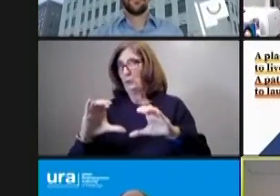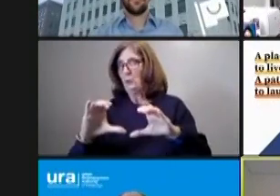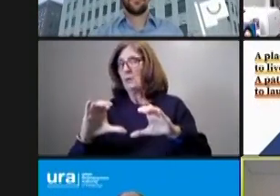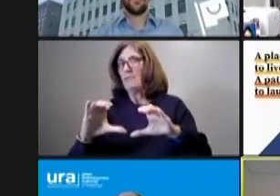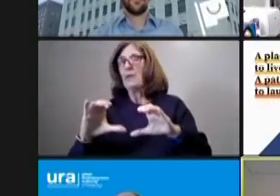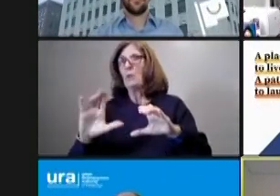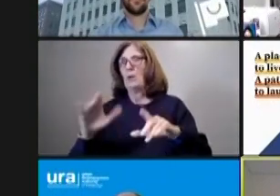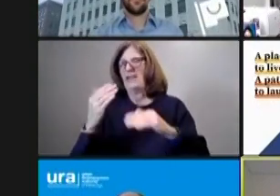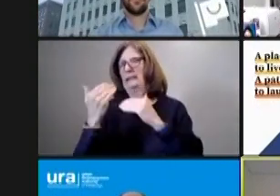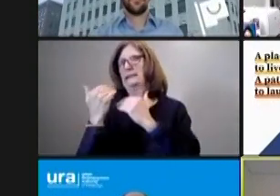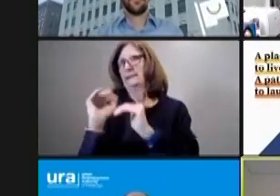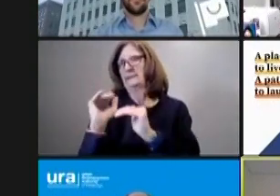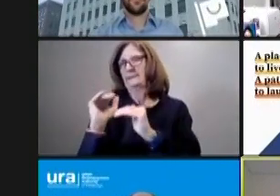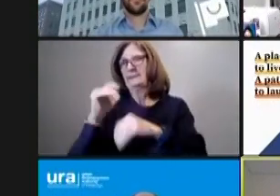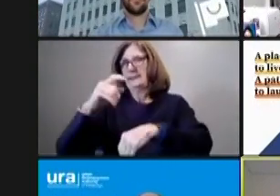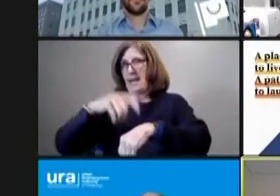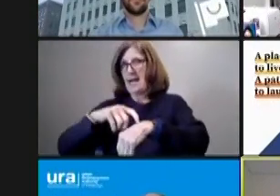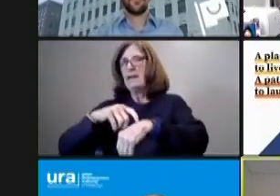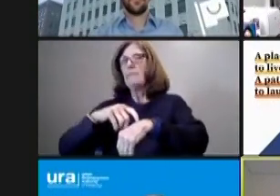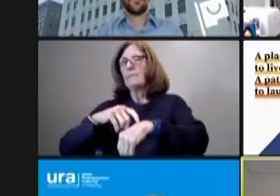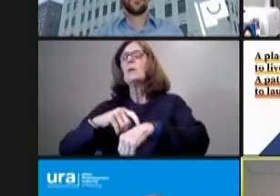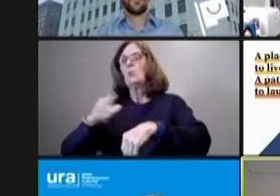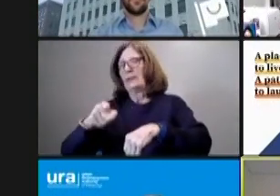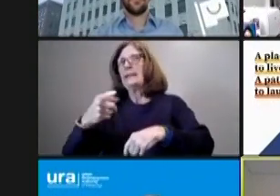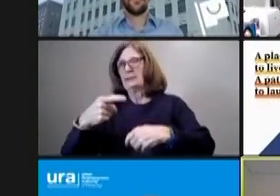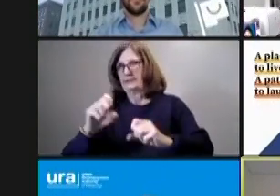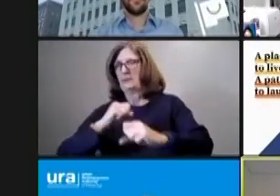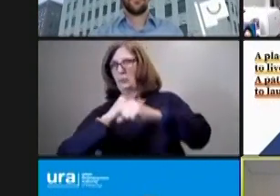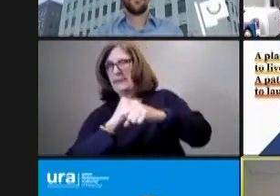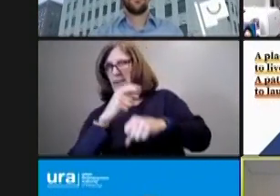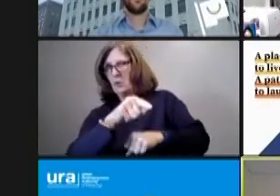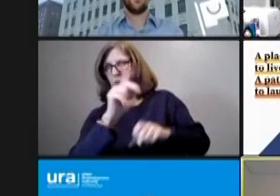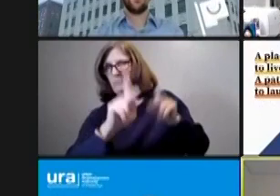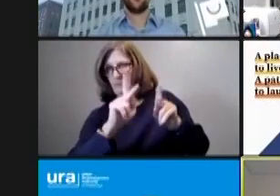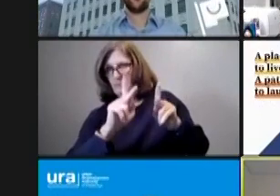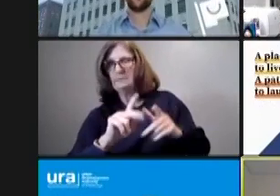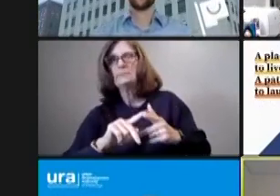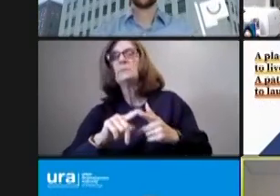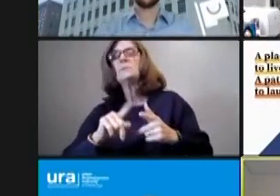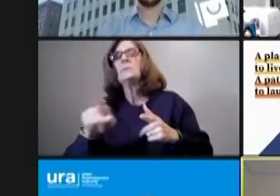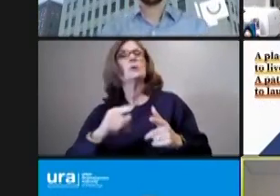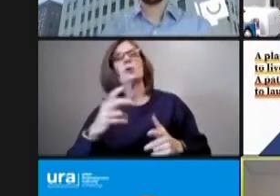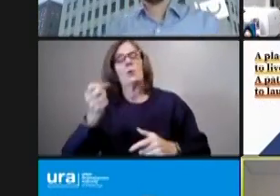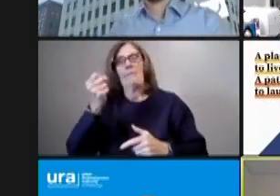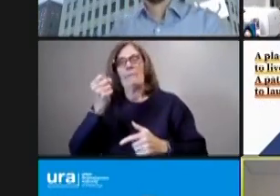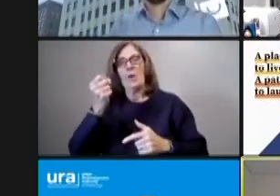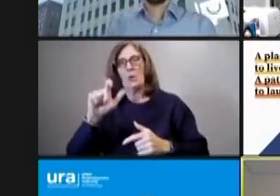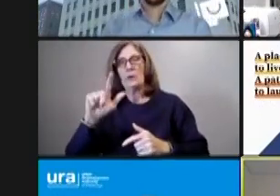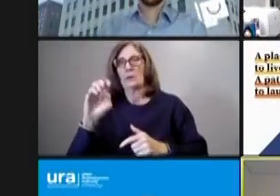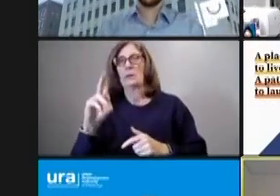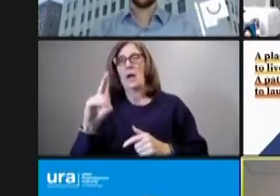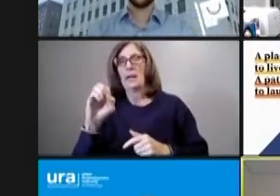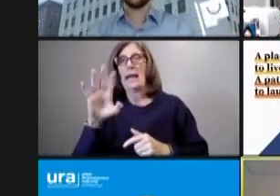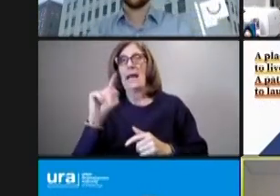so that we can stop that lockout from happening. After the lockout is prevented, we can then, when we make the payment out of the